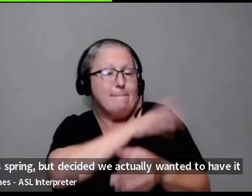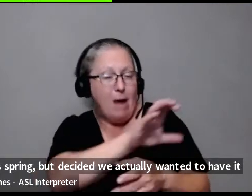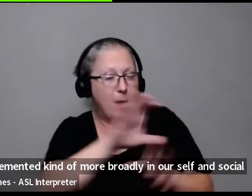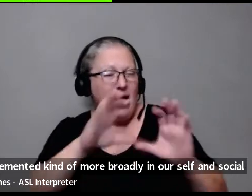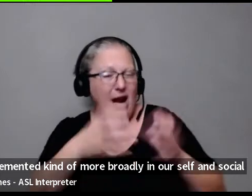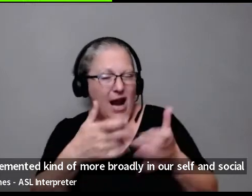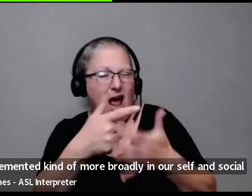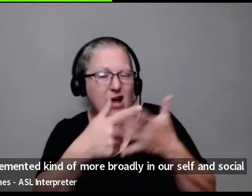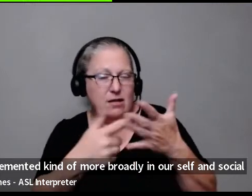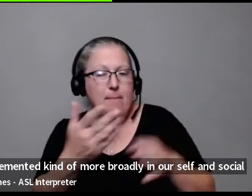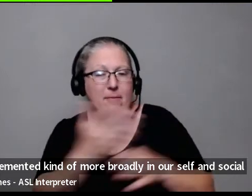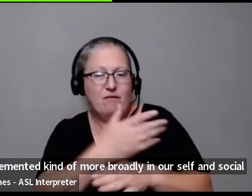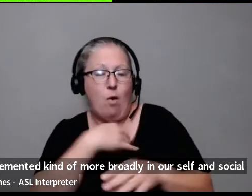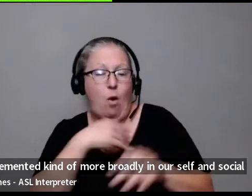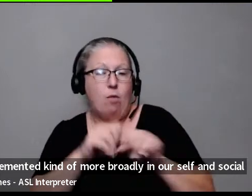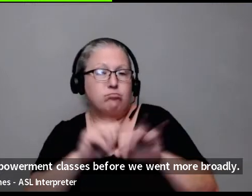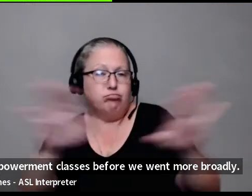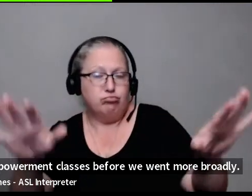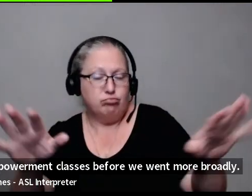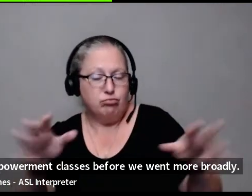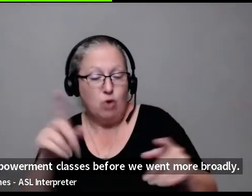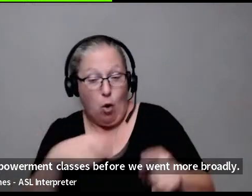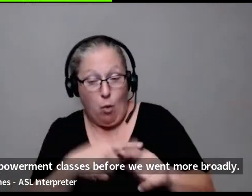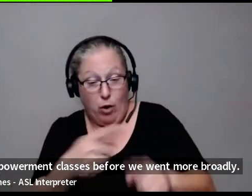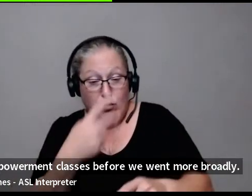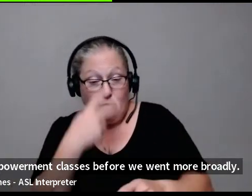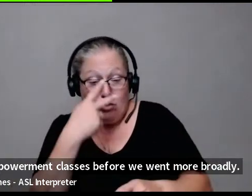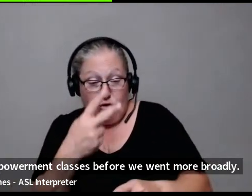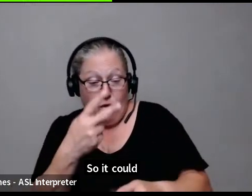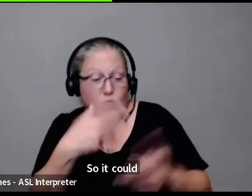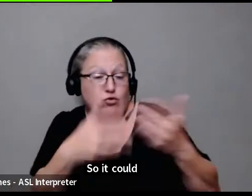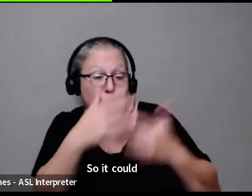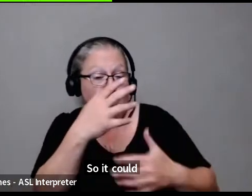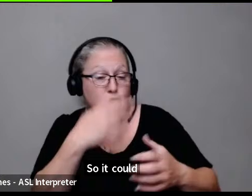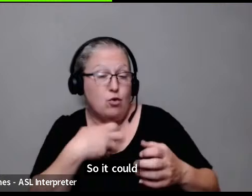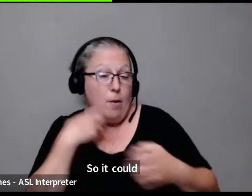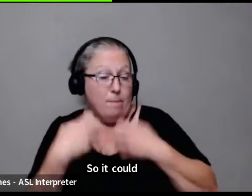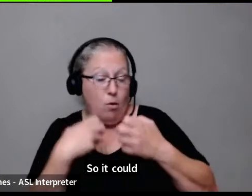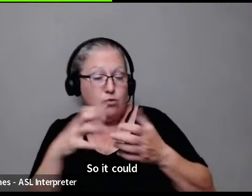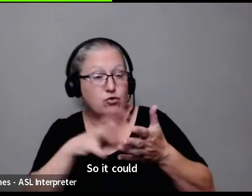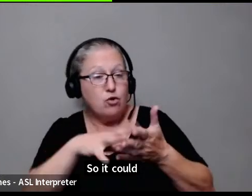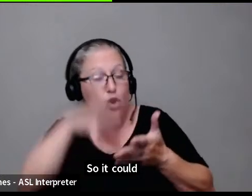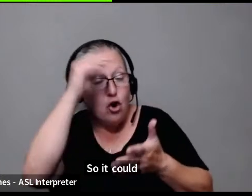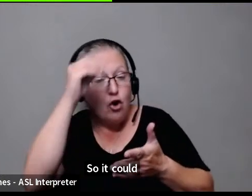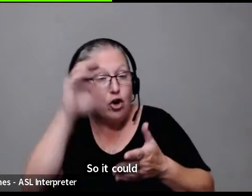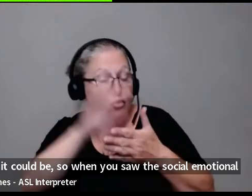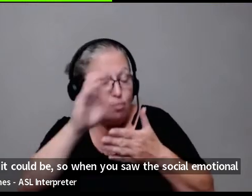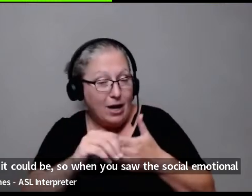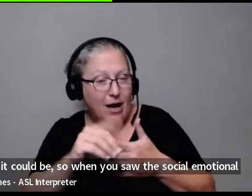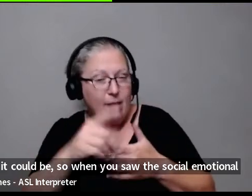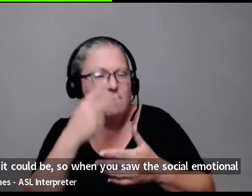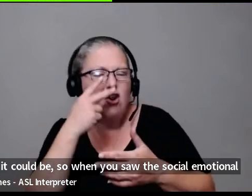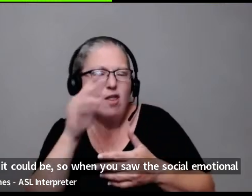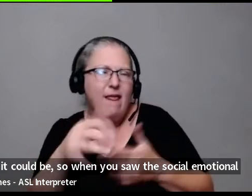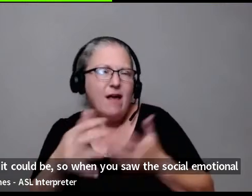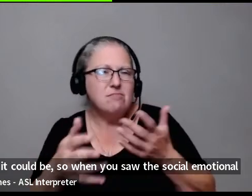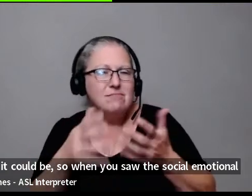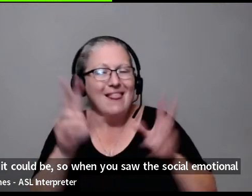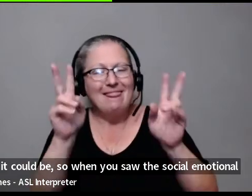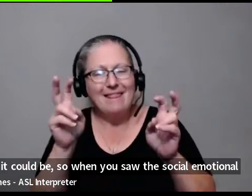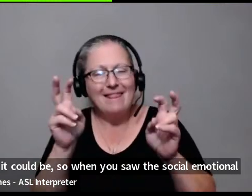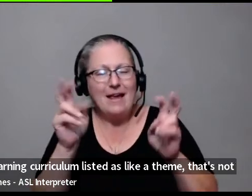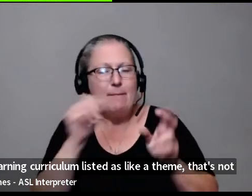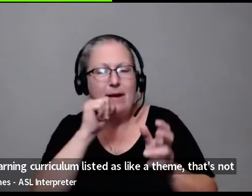broadly. So it could be, so when you saw the social emotional learning curriculum listed as like a theme, that's not